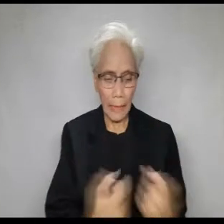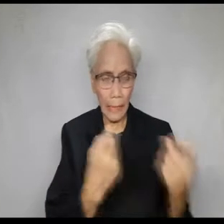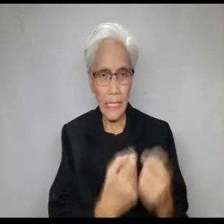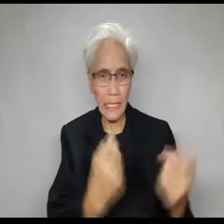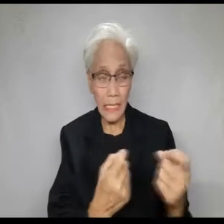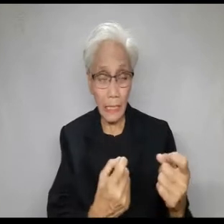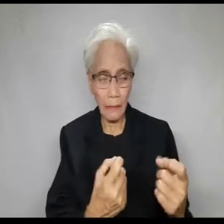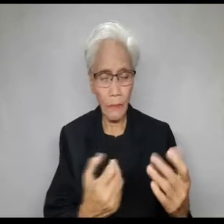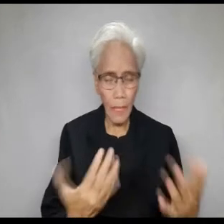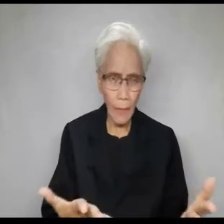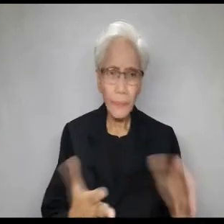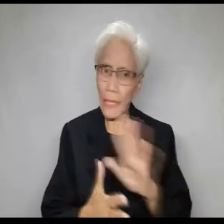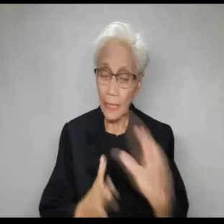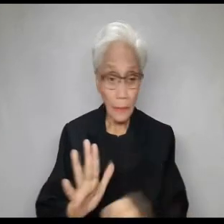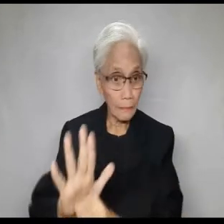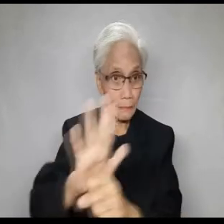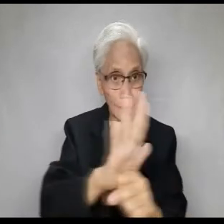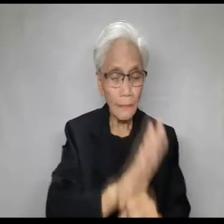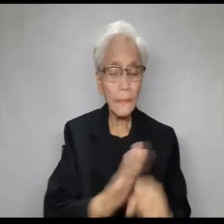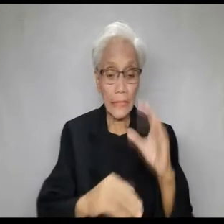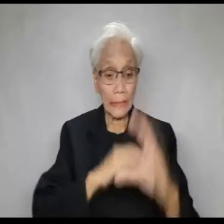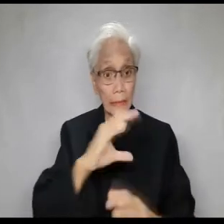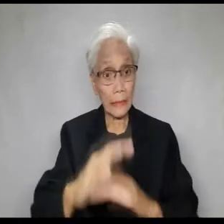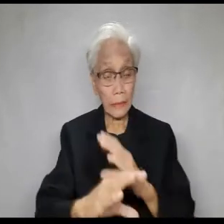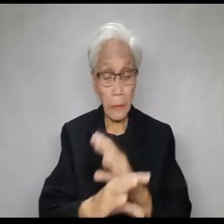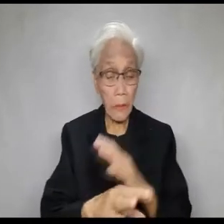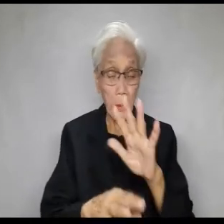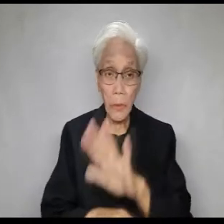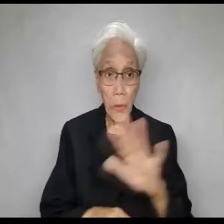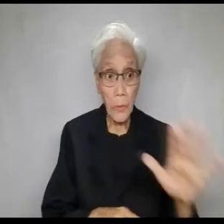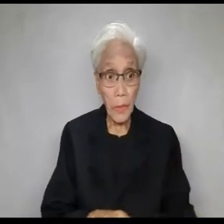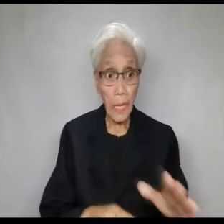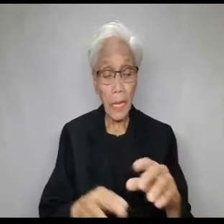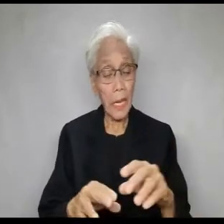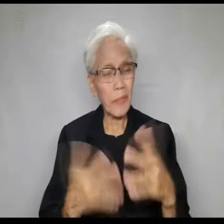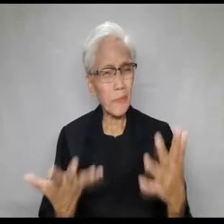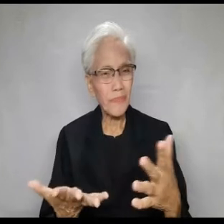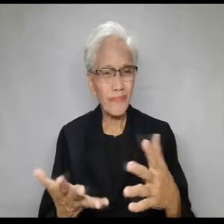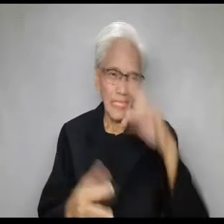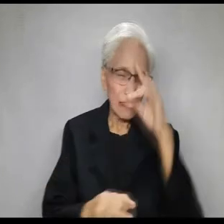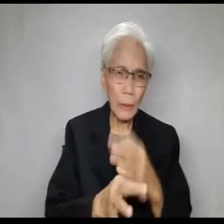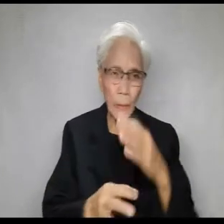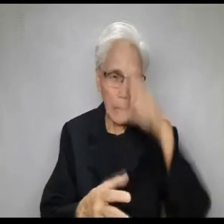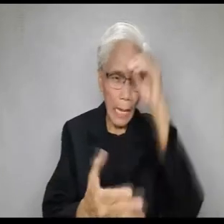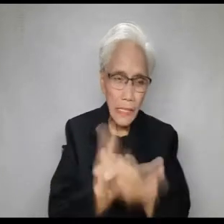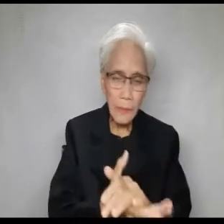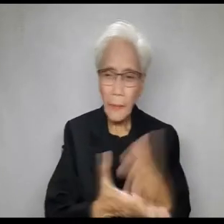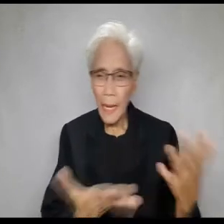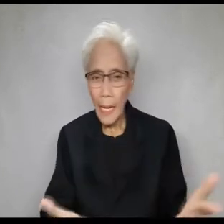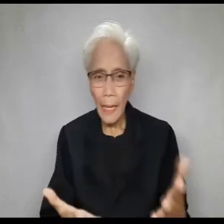magkasala. His relationships are a cycle of breaking faith with spouse,